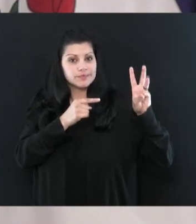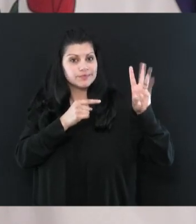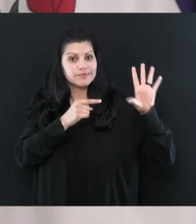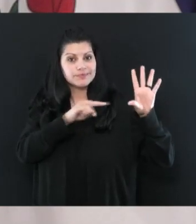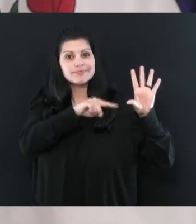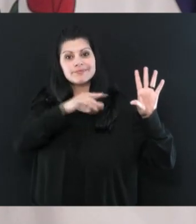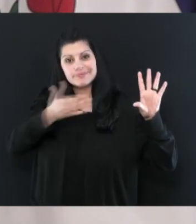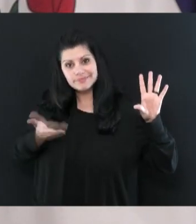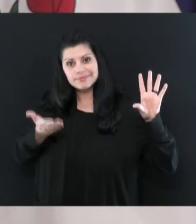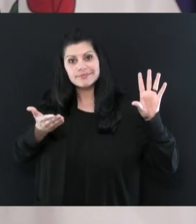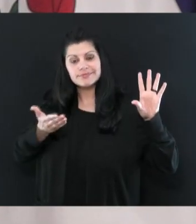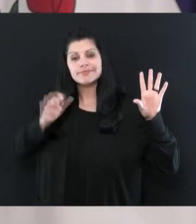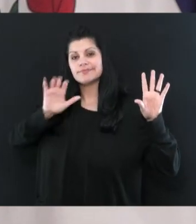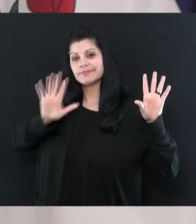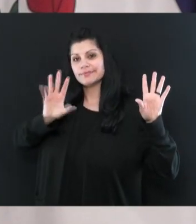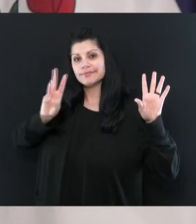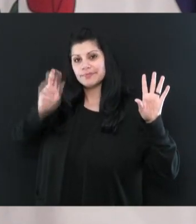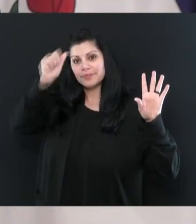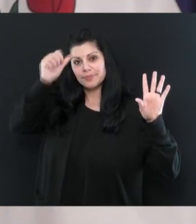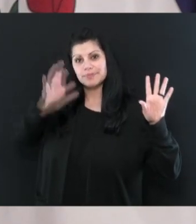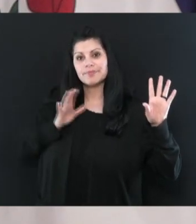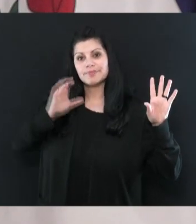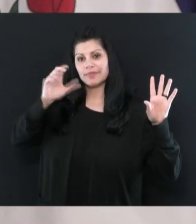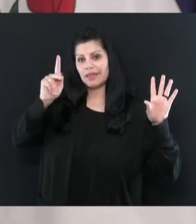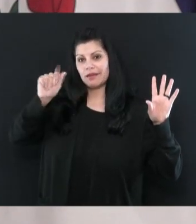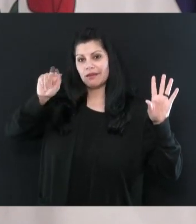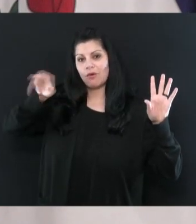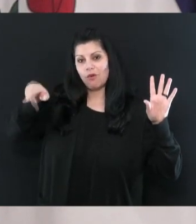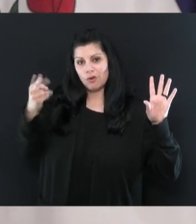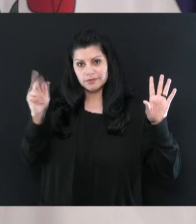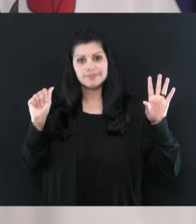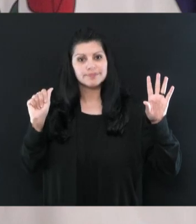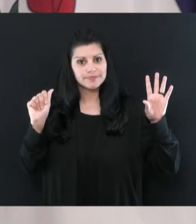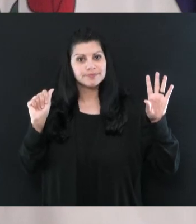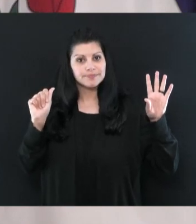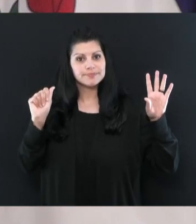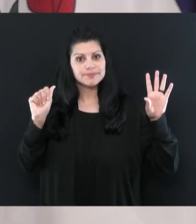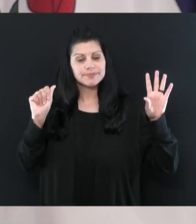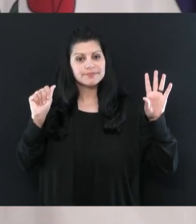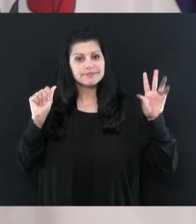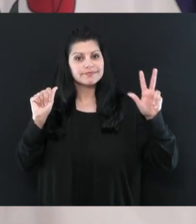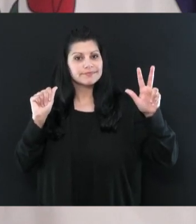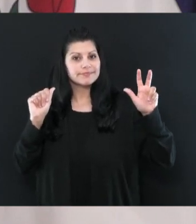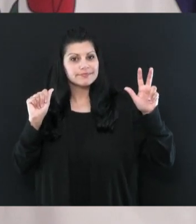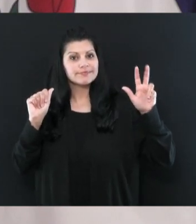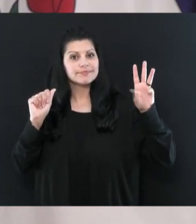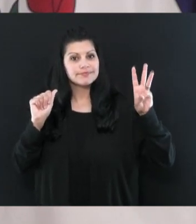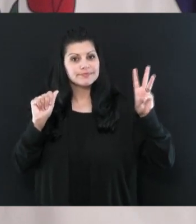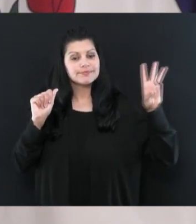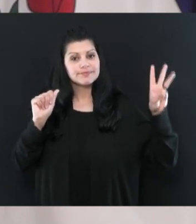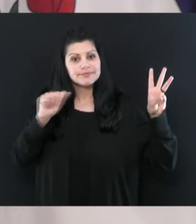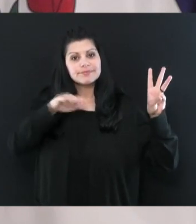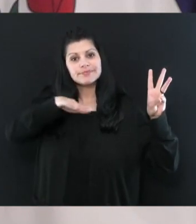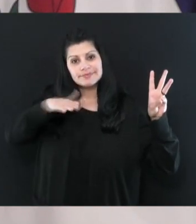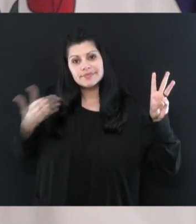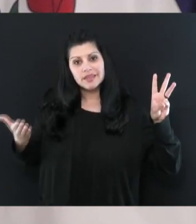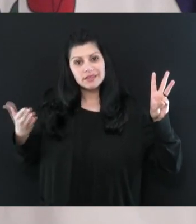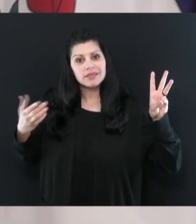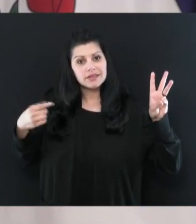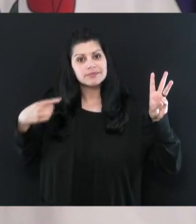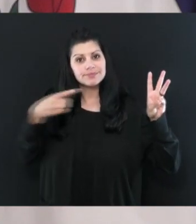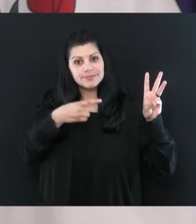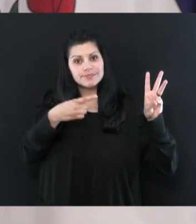death, a 56-year-old male from Kanawha County. Our 366th death,